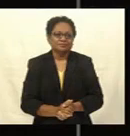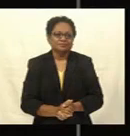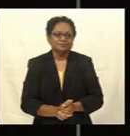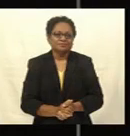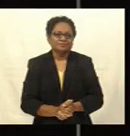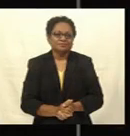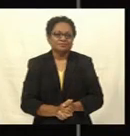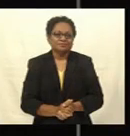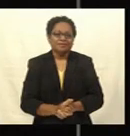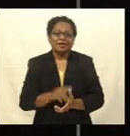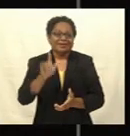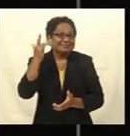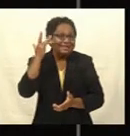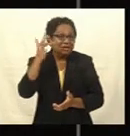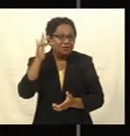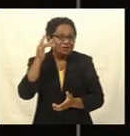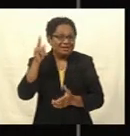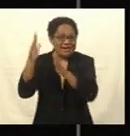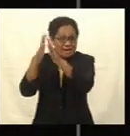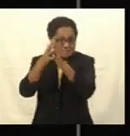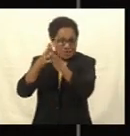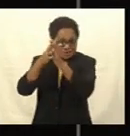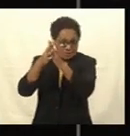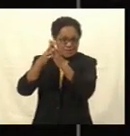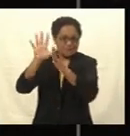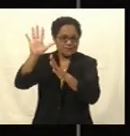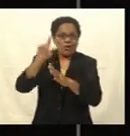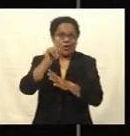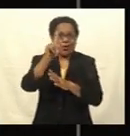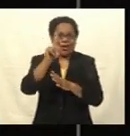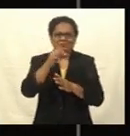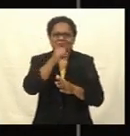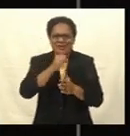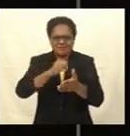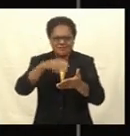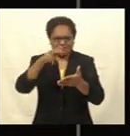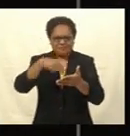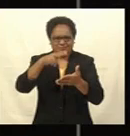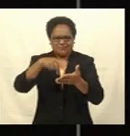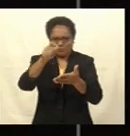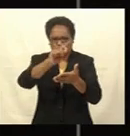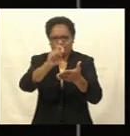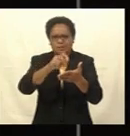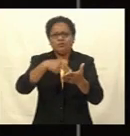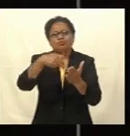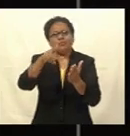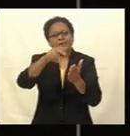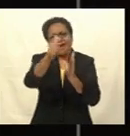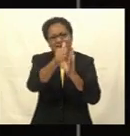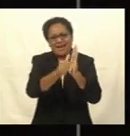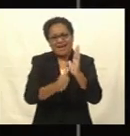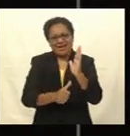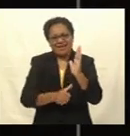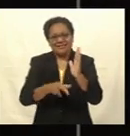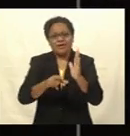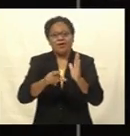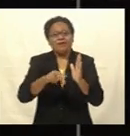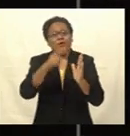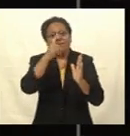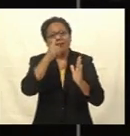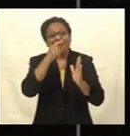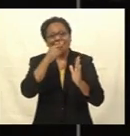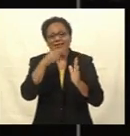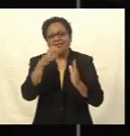In Santa Ana, California, in the United States, an artist paints colorfully authentic portraits of people experiencing